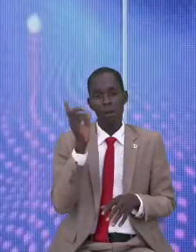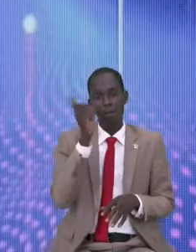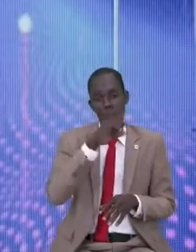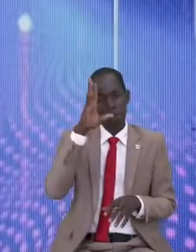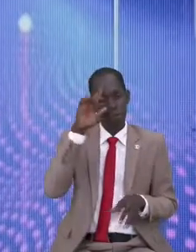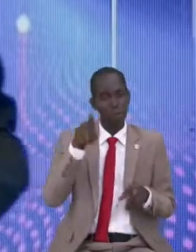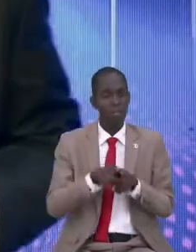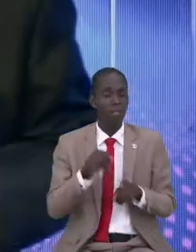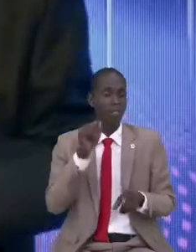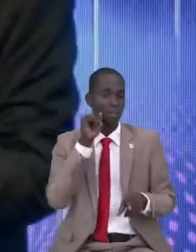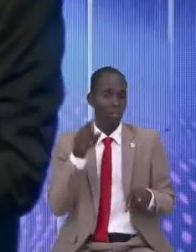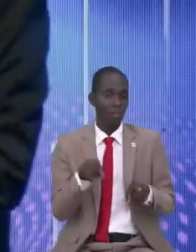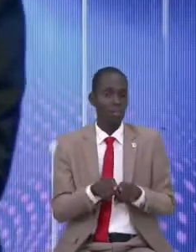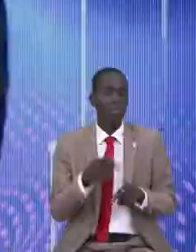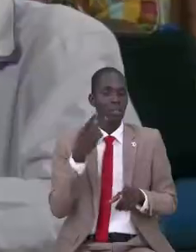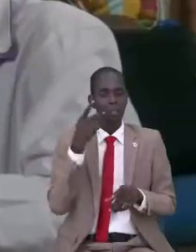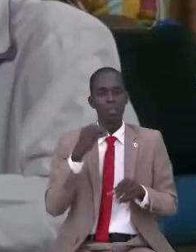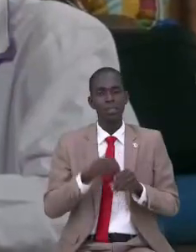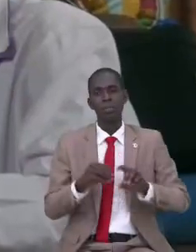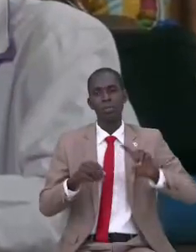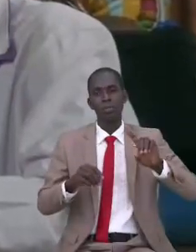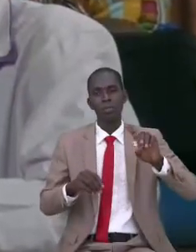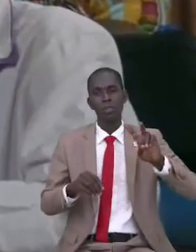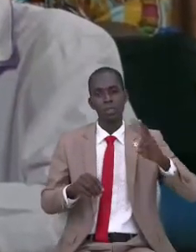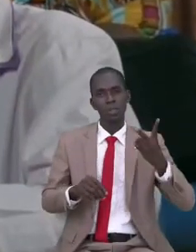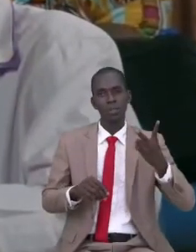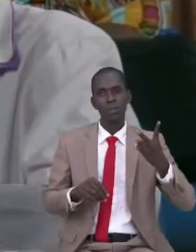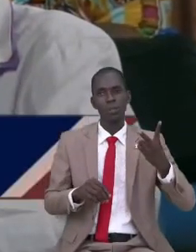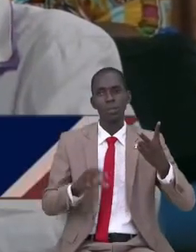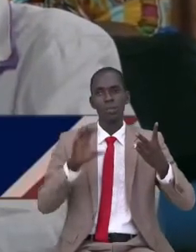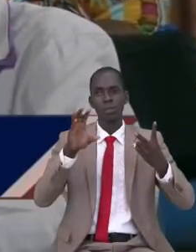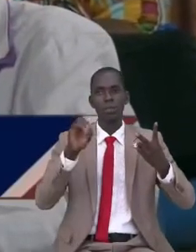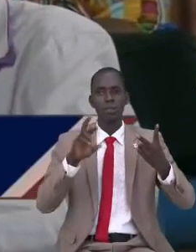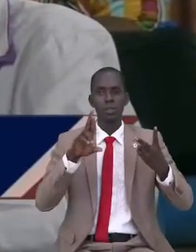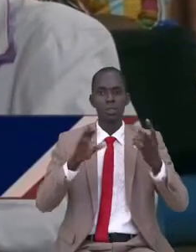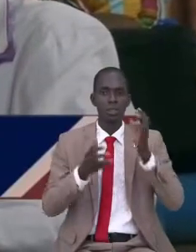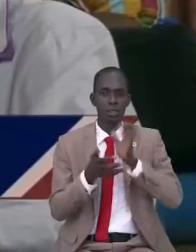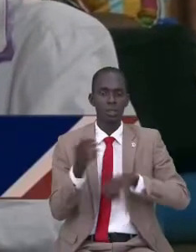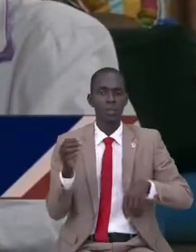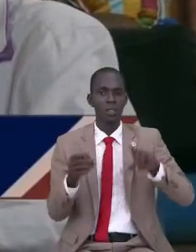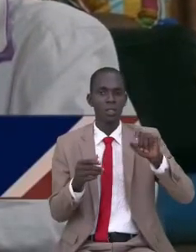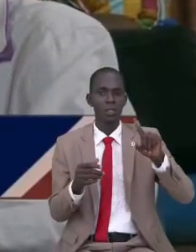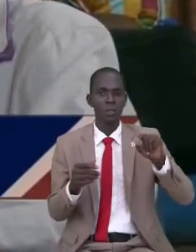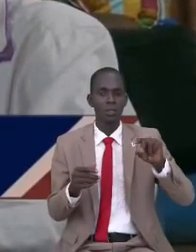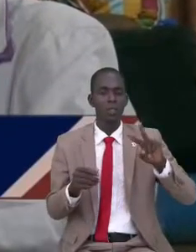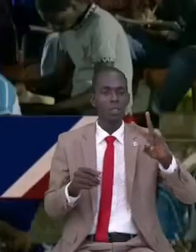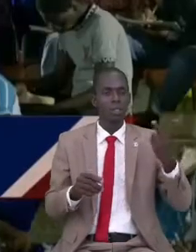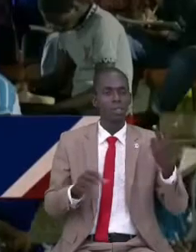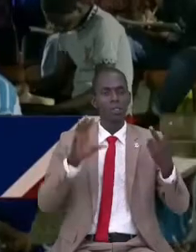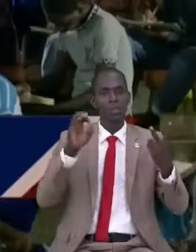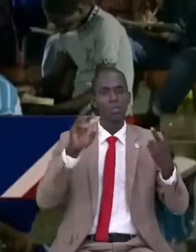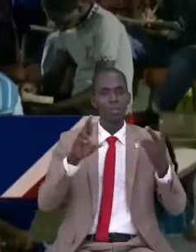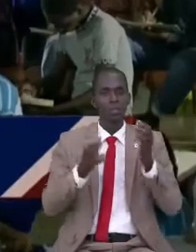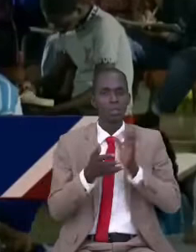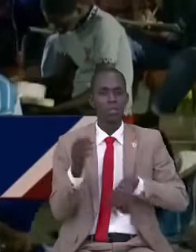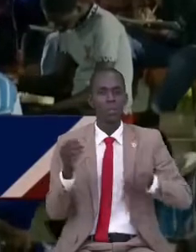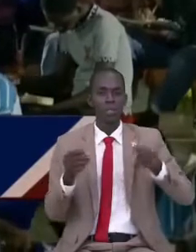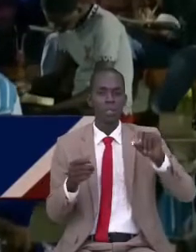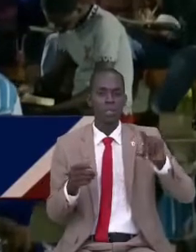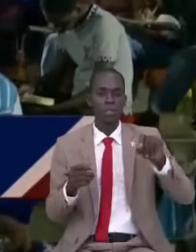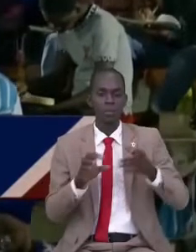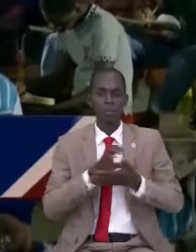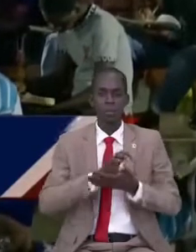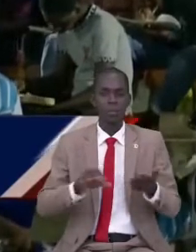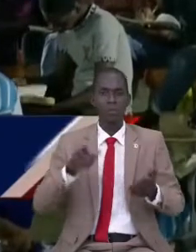2 Corinthians chapter 11, reading from verse 26. It says in 2